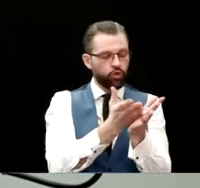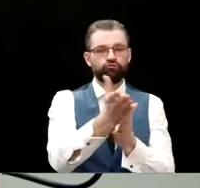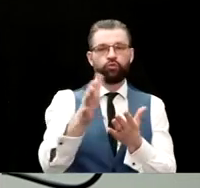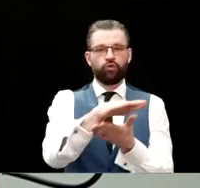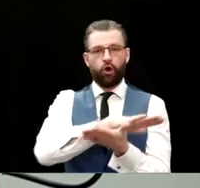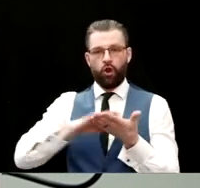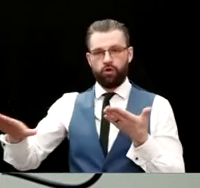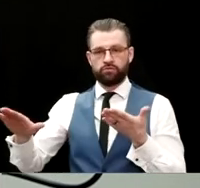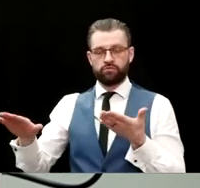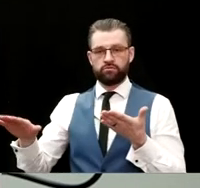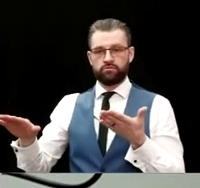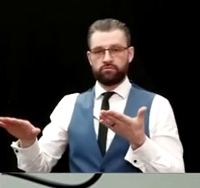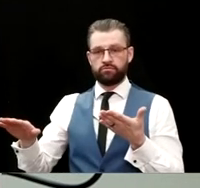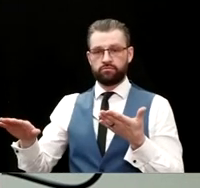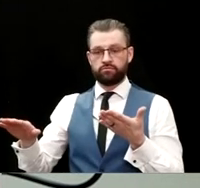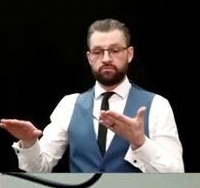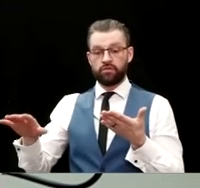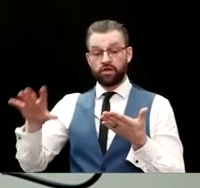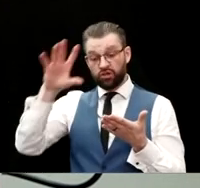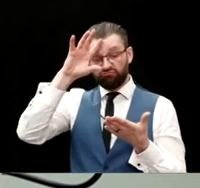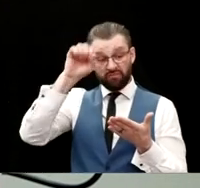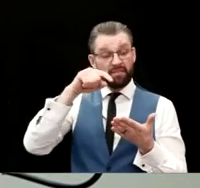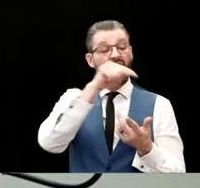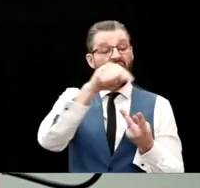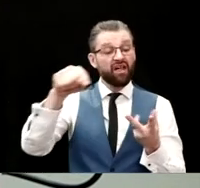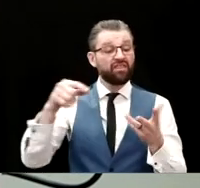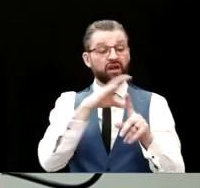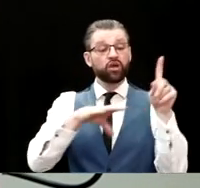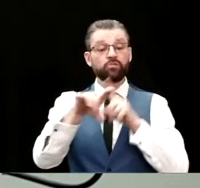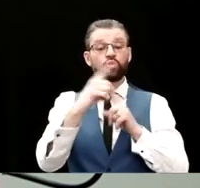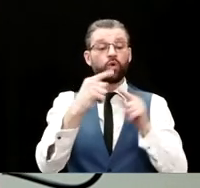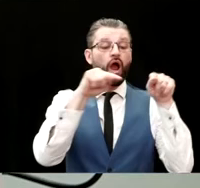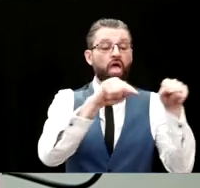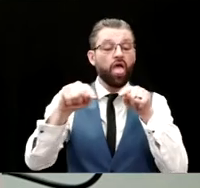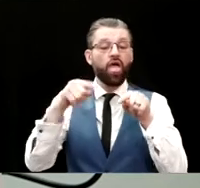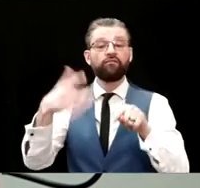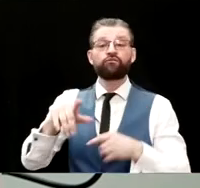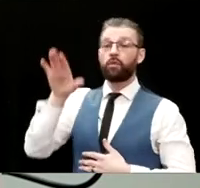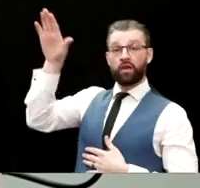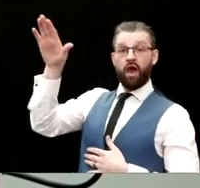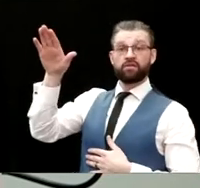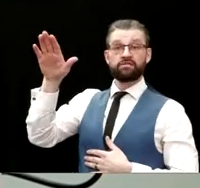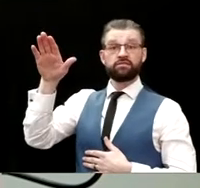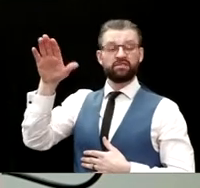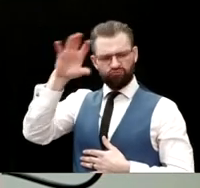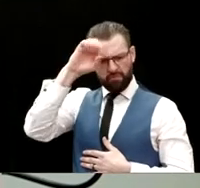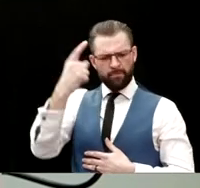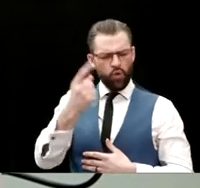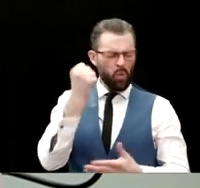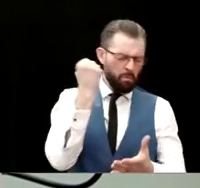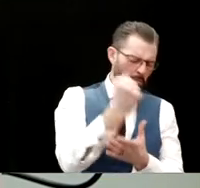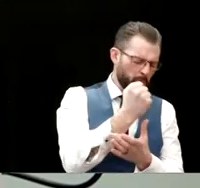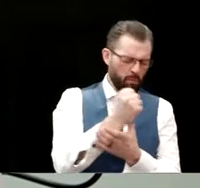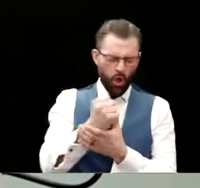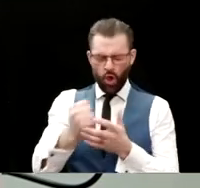to commemorate members of other communities who suffered Nazi persecution, and to remember the millions murdered in